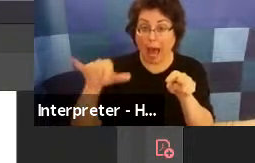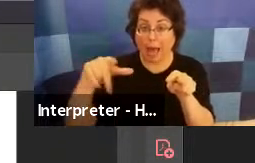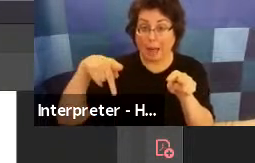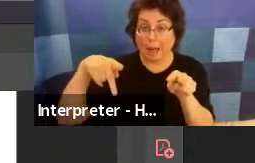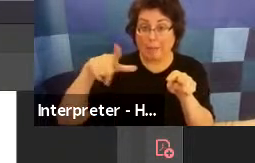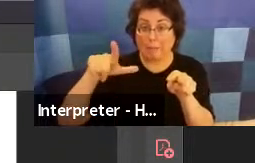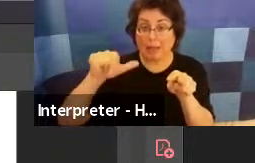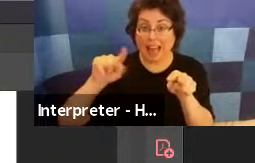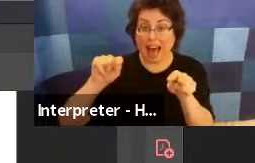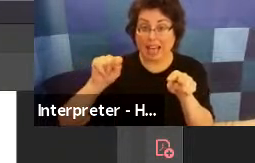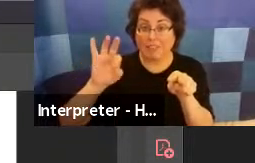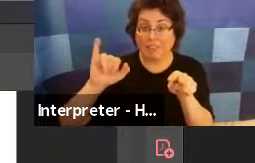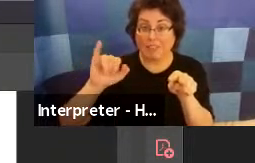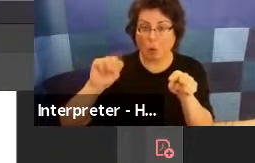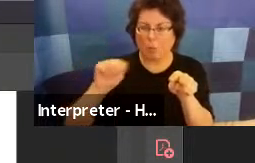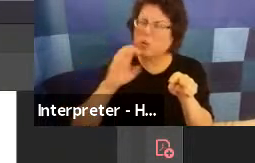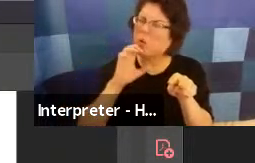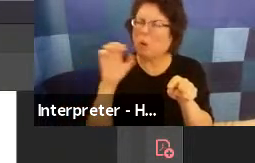legacy station,